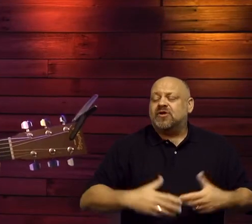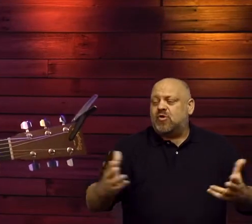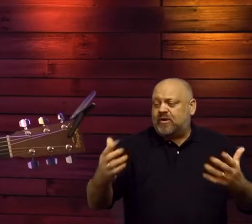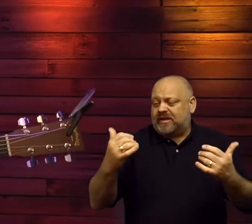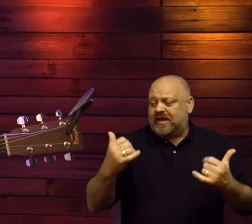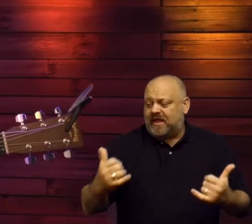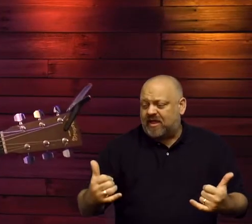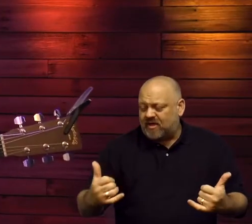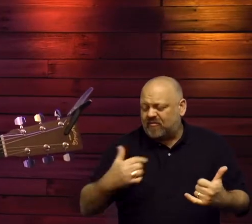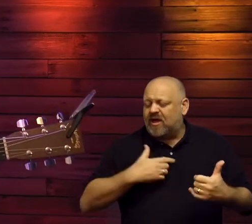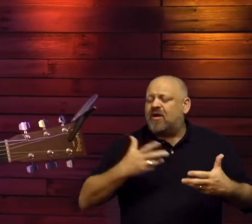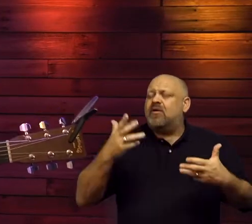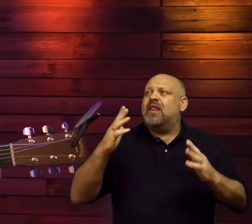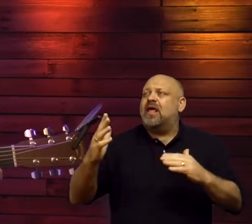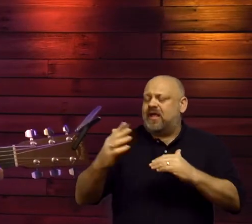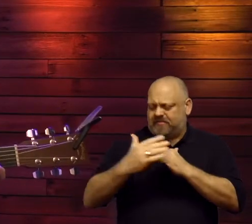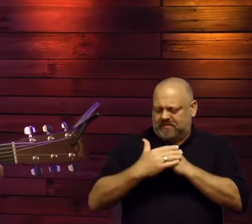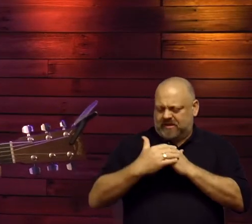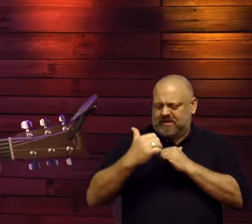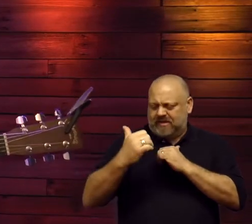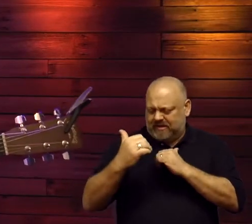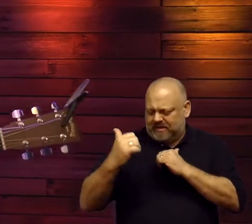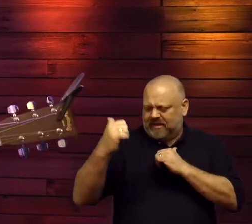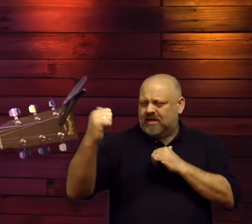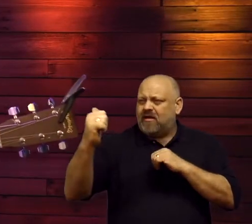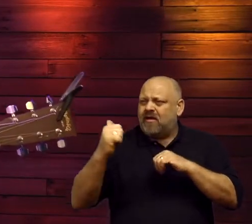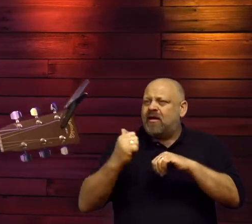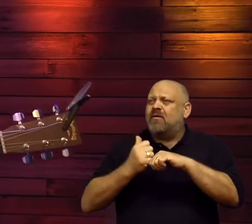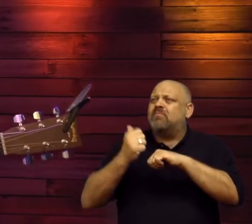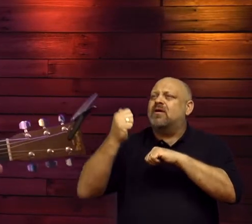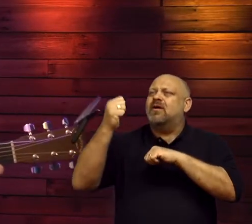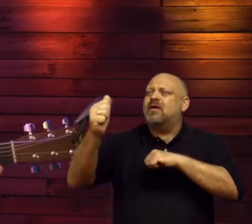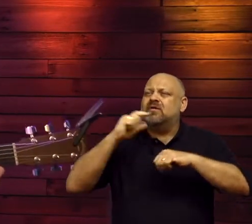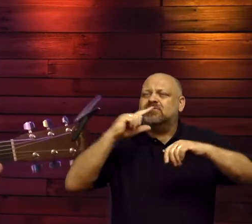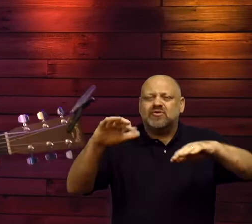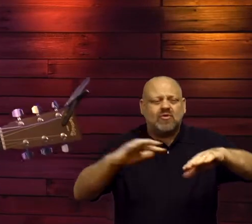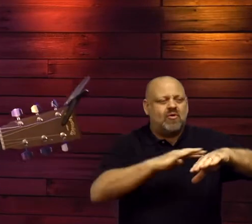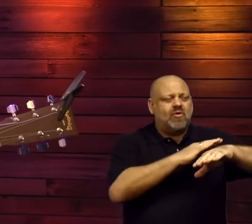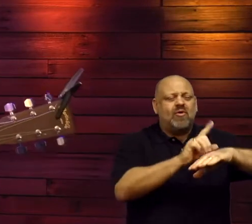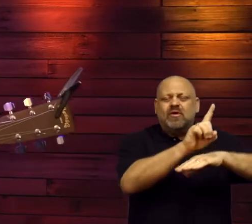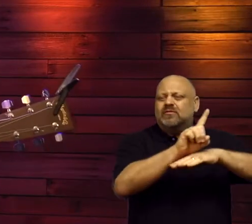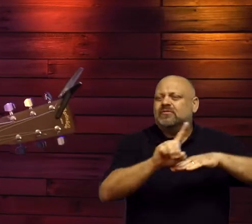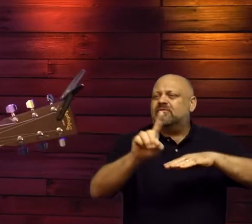So now I'll let you draw me out beyond the shore.